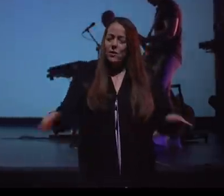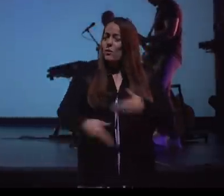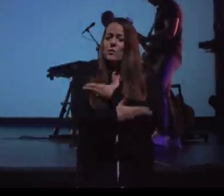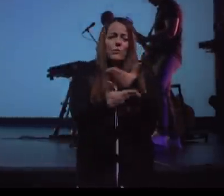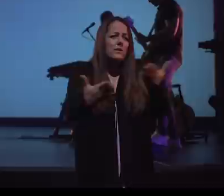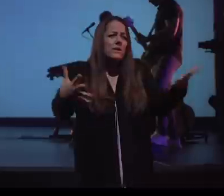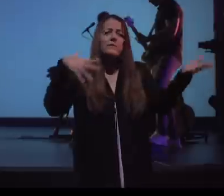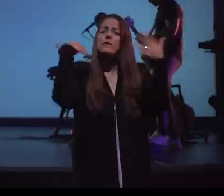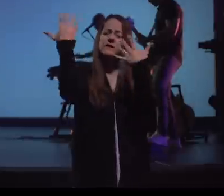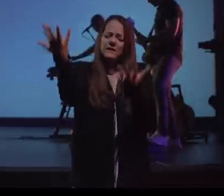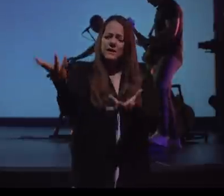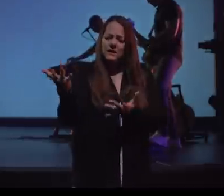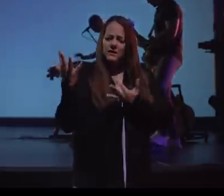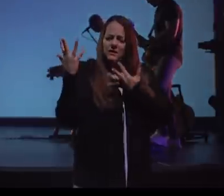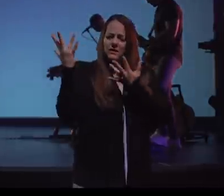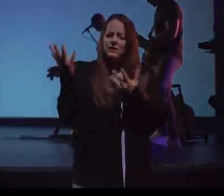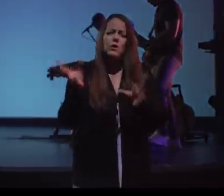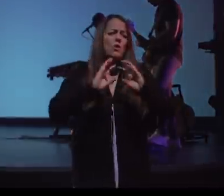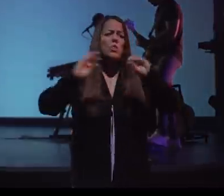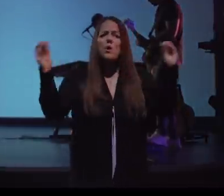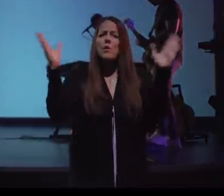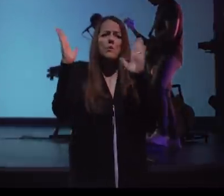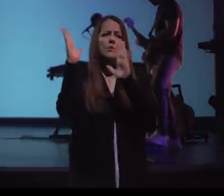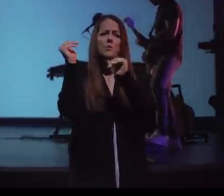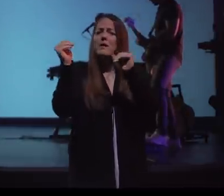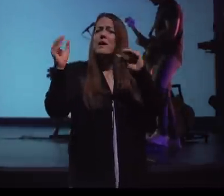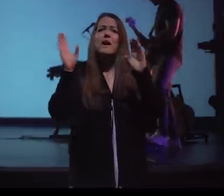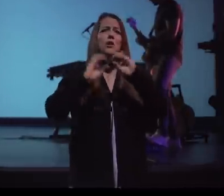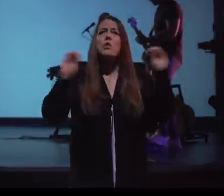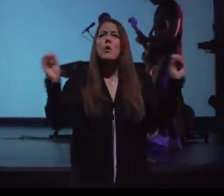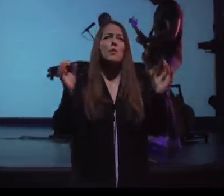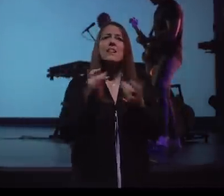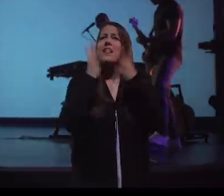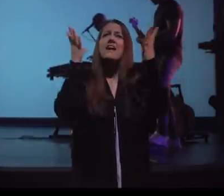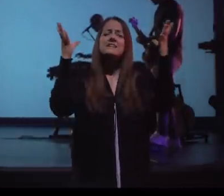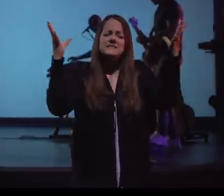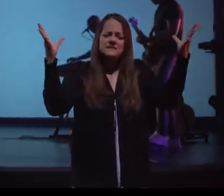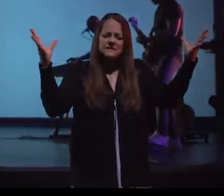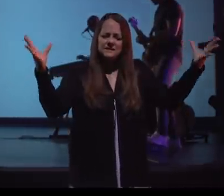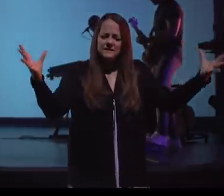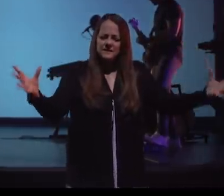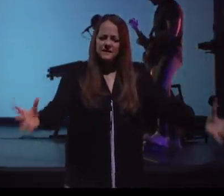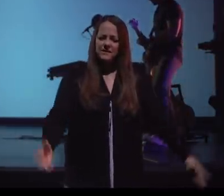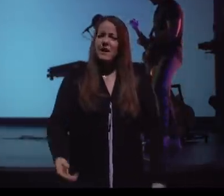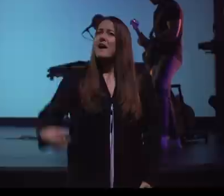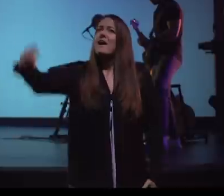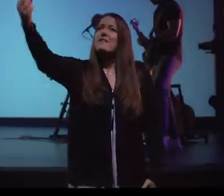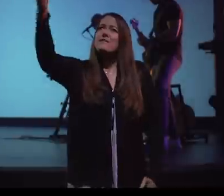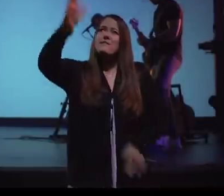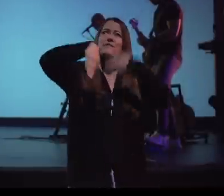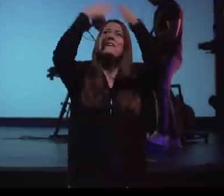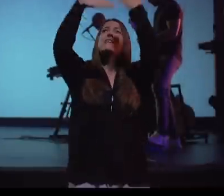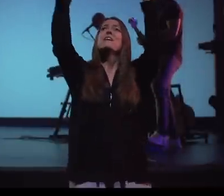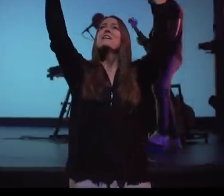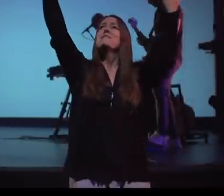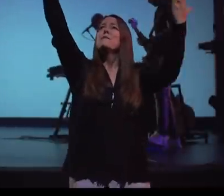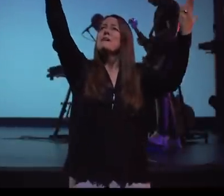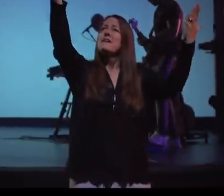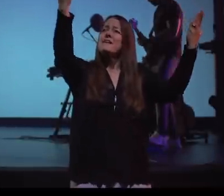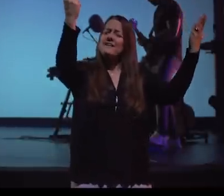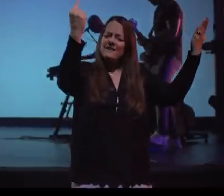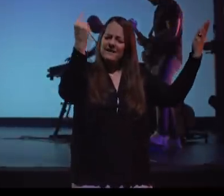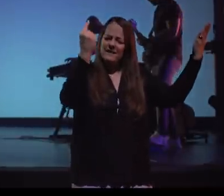We were waiting without hope, without light, till from heaven you